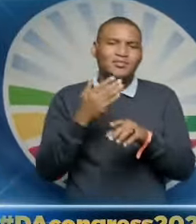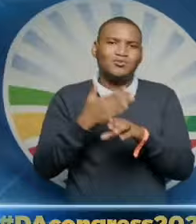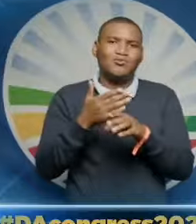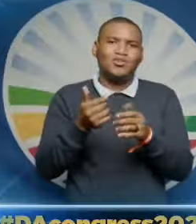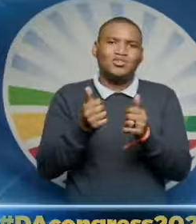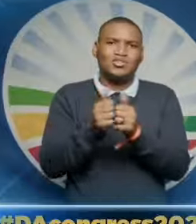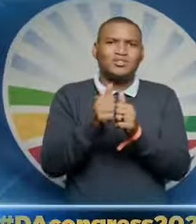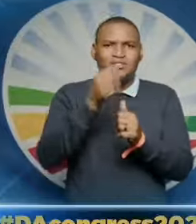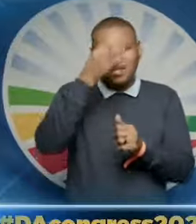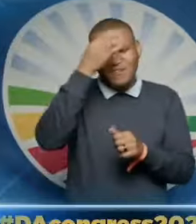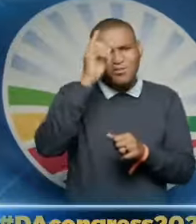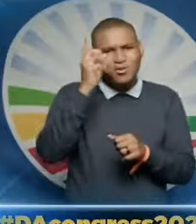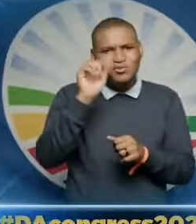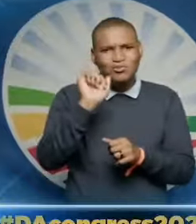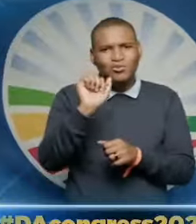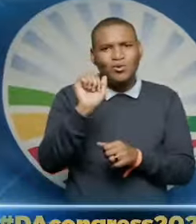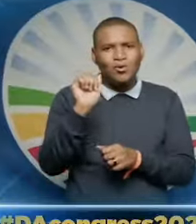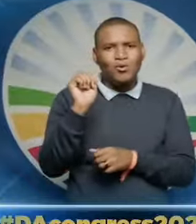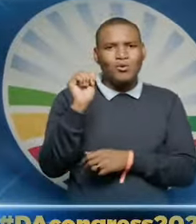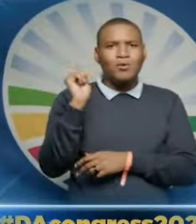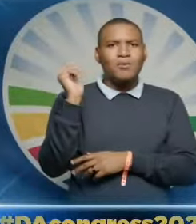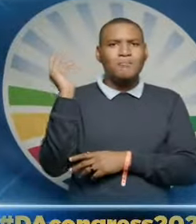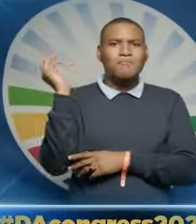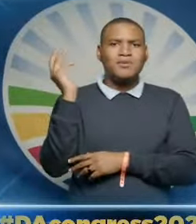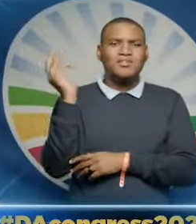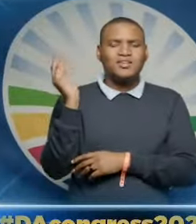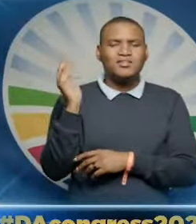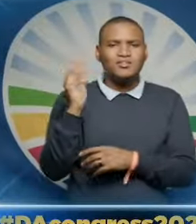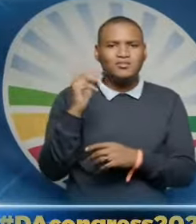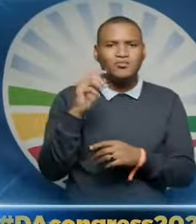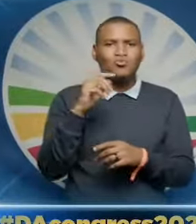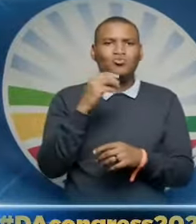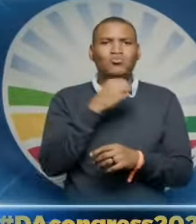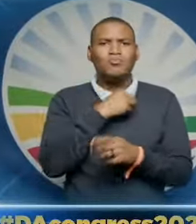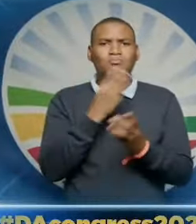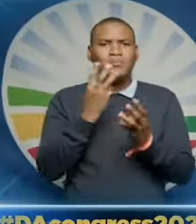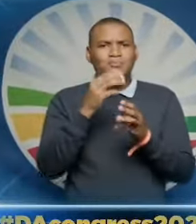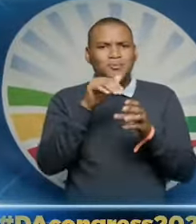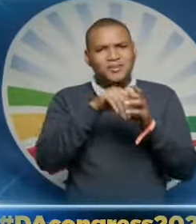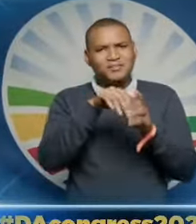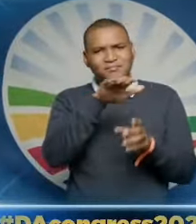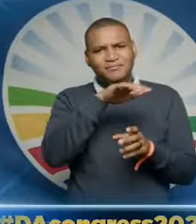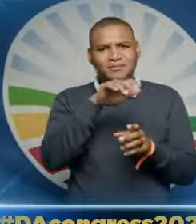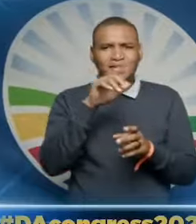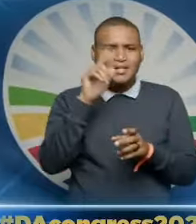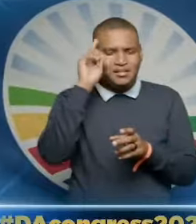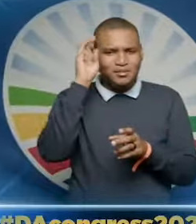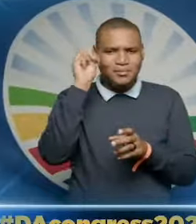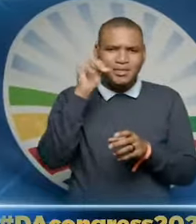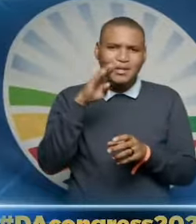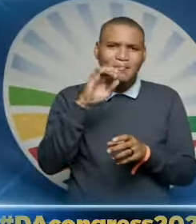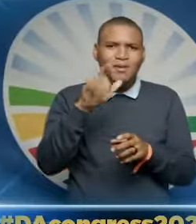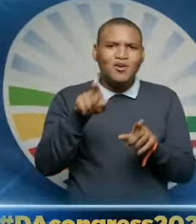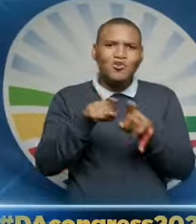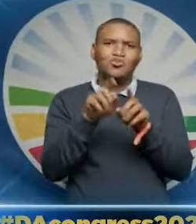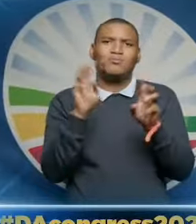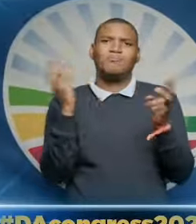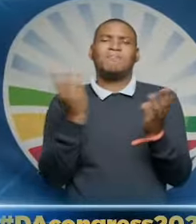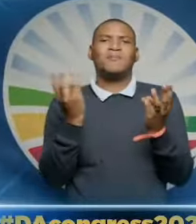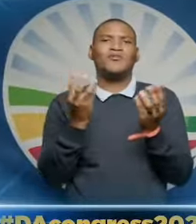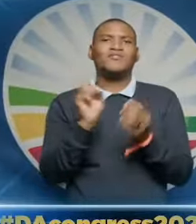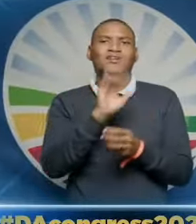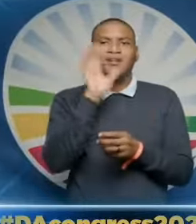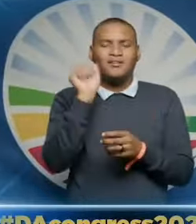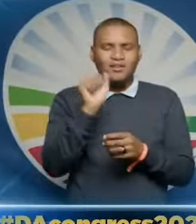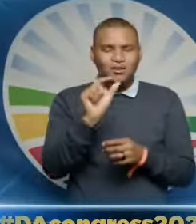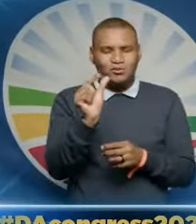your message be to the residents of Nelson Mandela Bay, but also just the residents of South Africa as a whole in the run-up to the